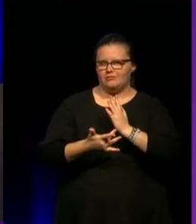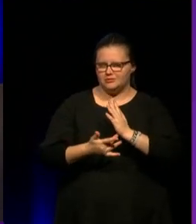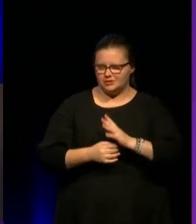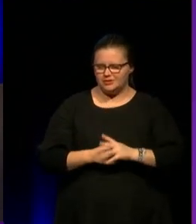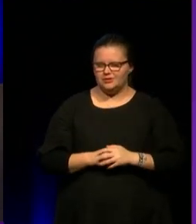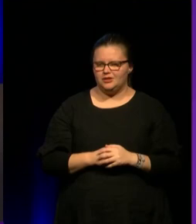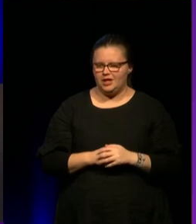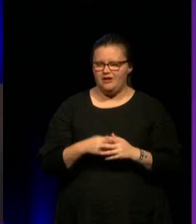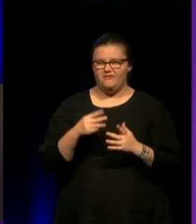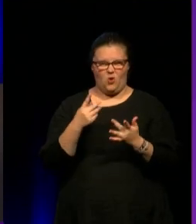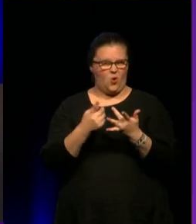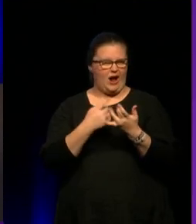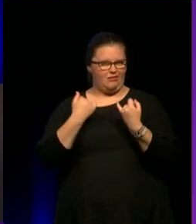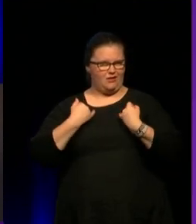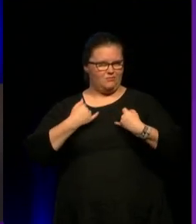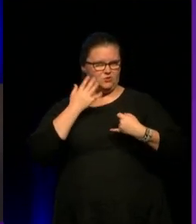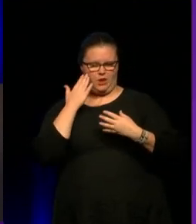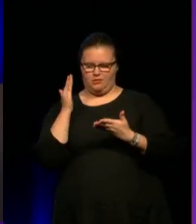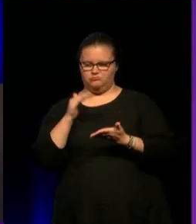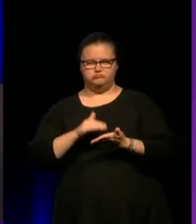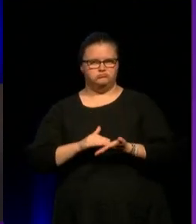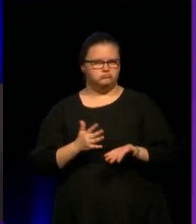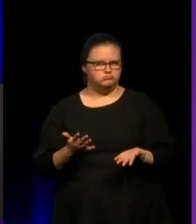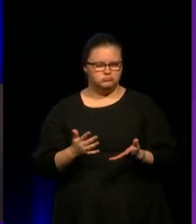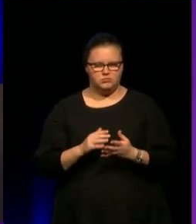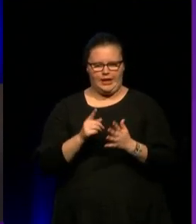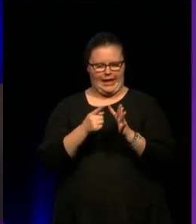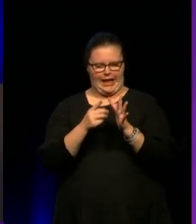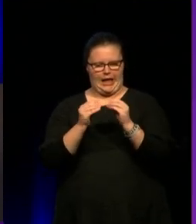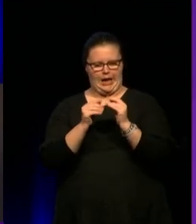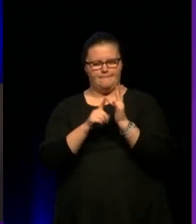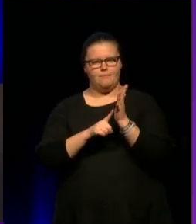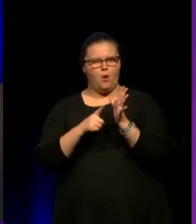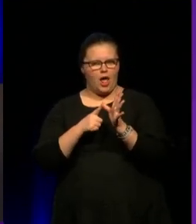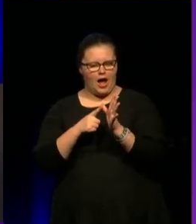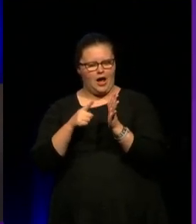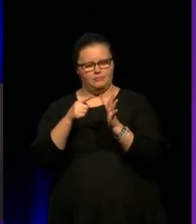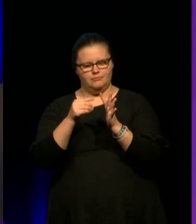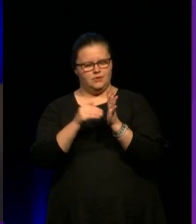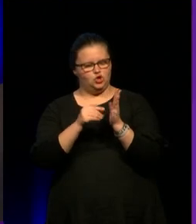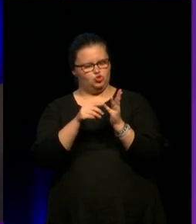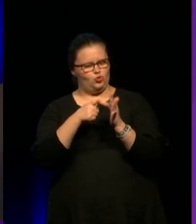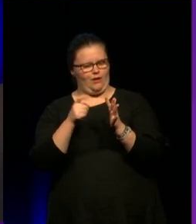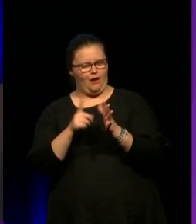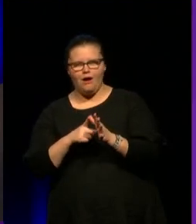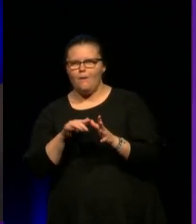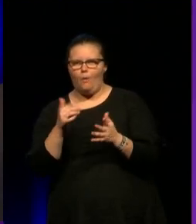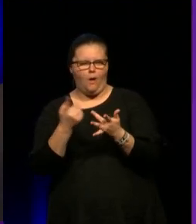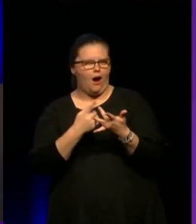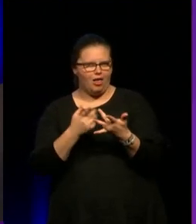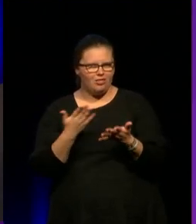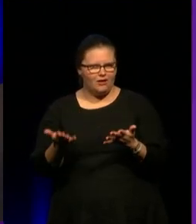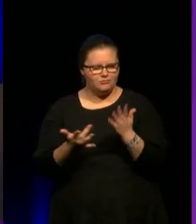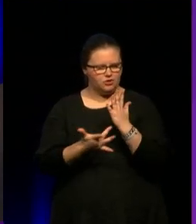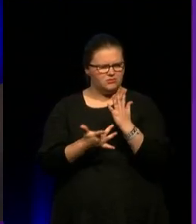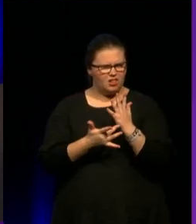for other illnesses that may arise, whether that be an Ebola or a Zika or another organism. So yeah, the tech is